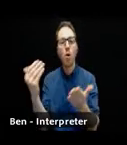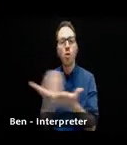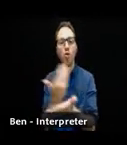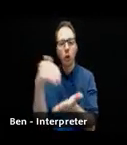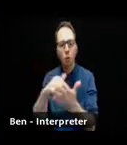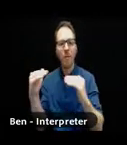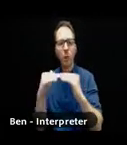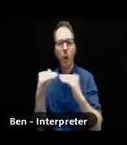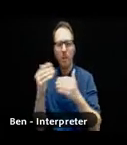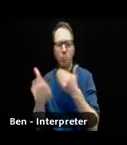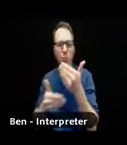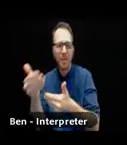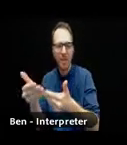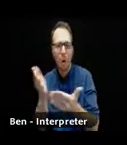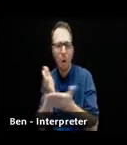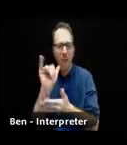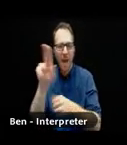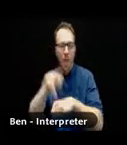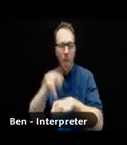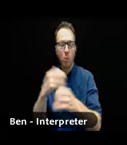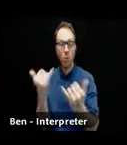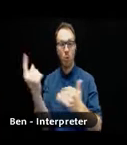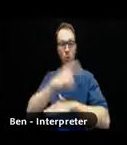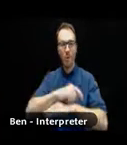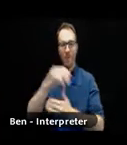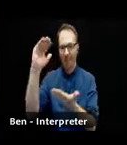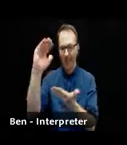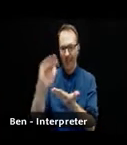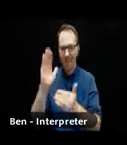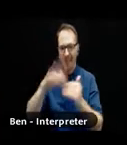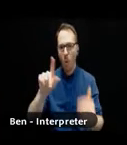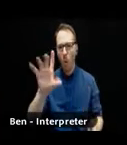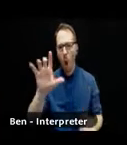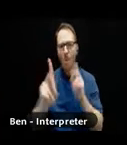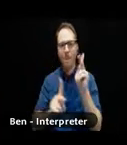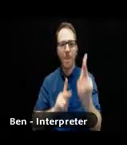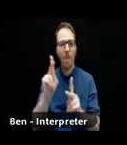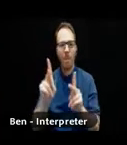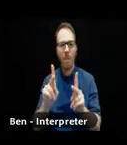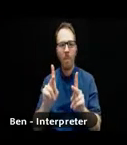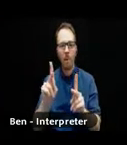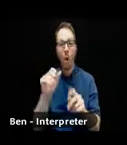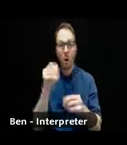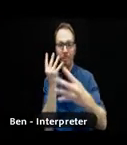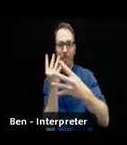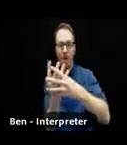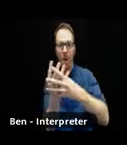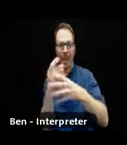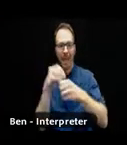this nature, where today there's less than 100 people locked up in New Zealand.